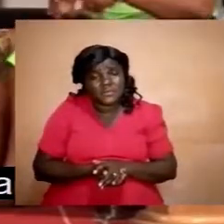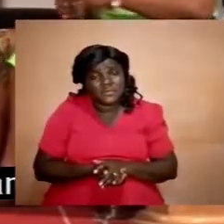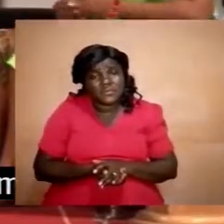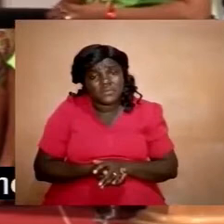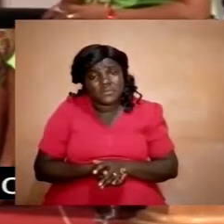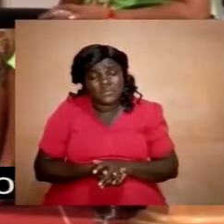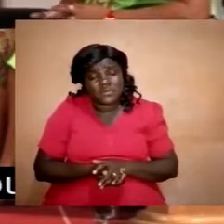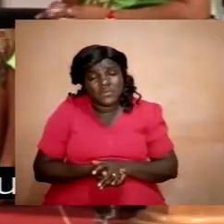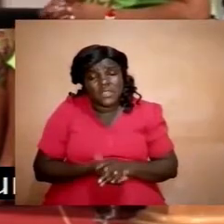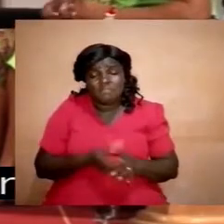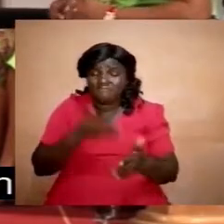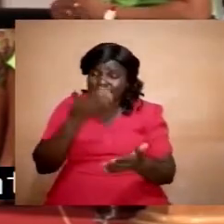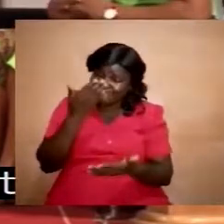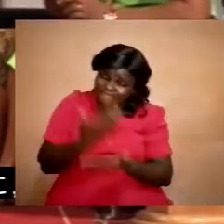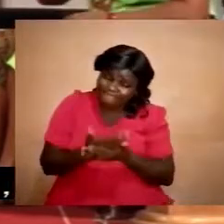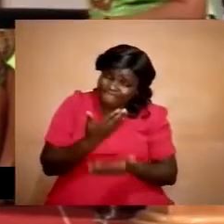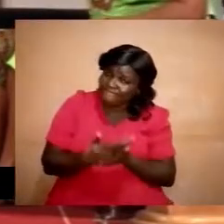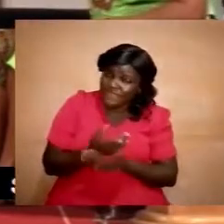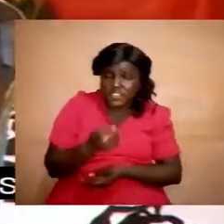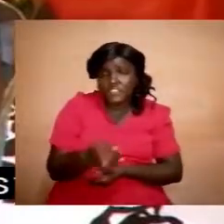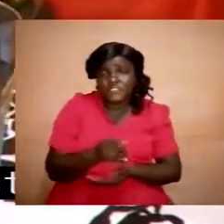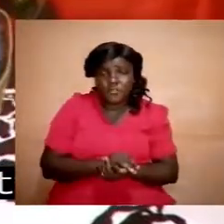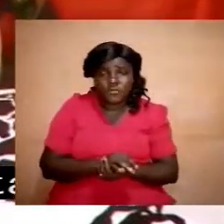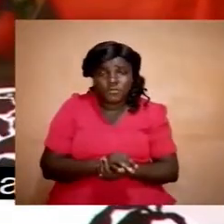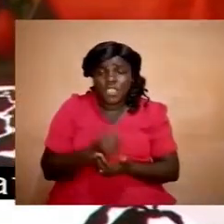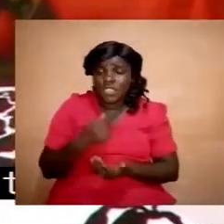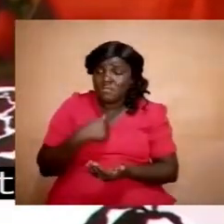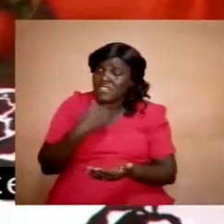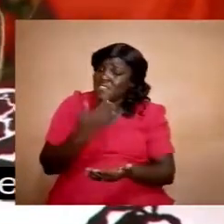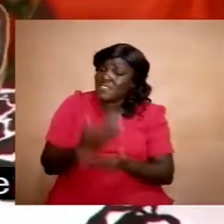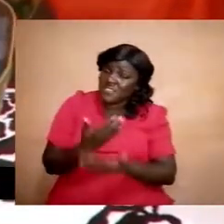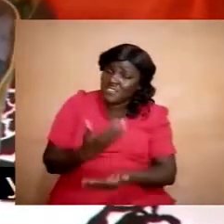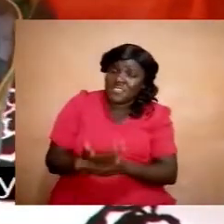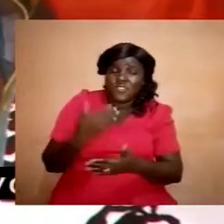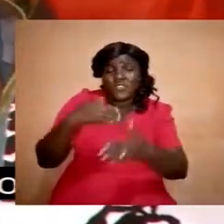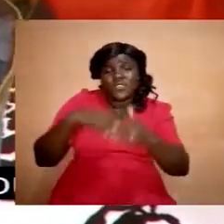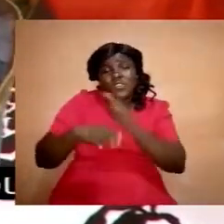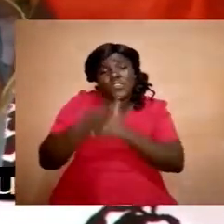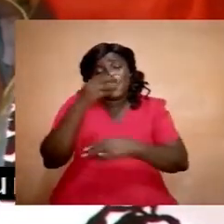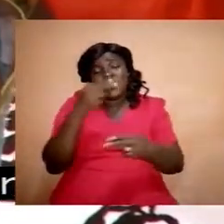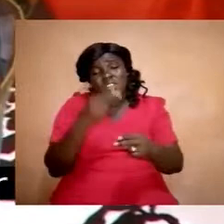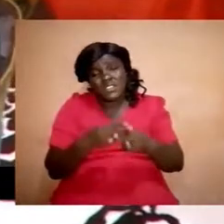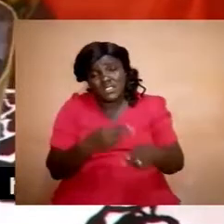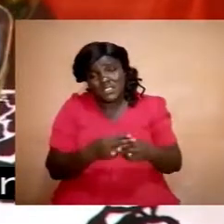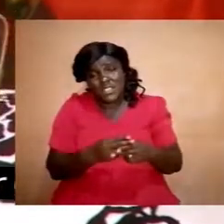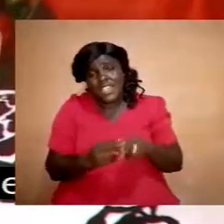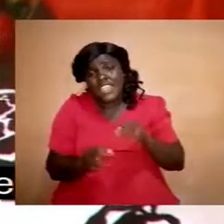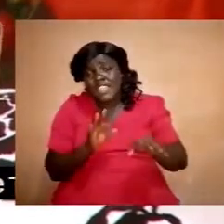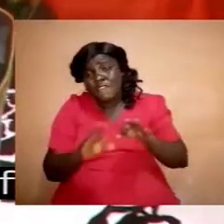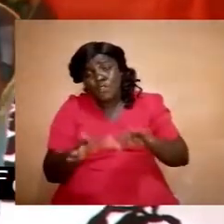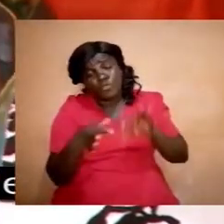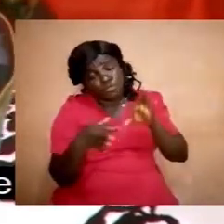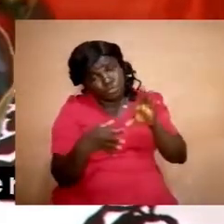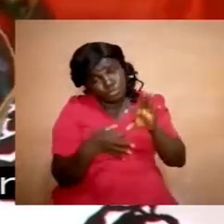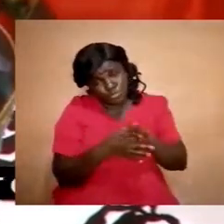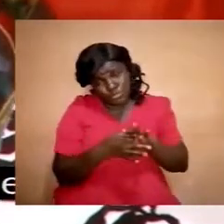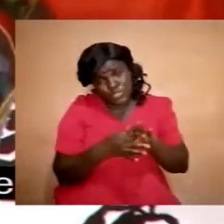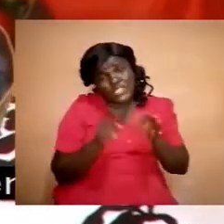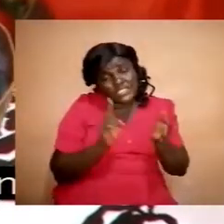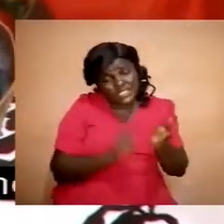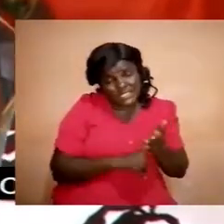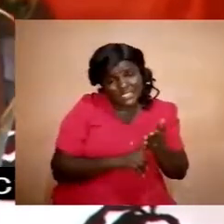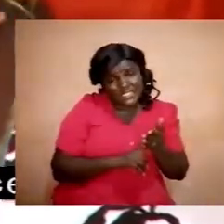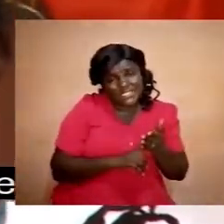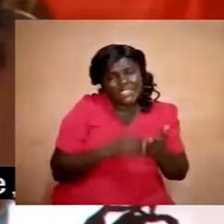Tracy, I beg you. I beg you in the name of God. If you are part of this